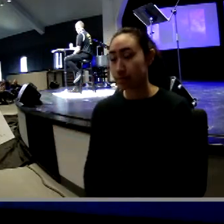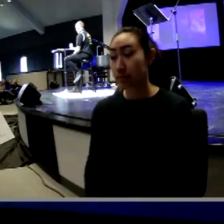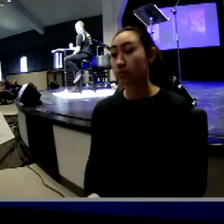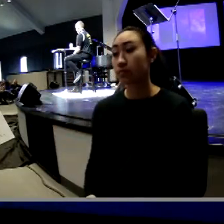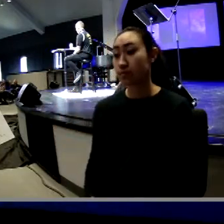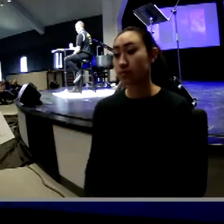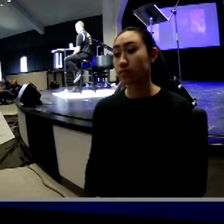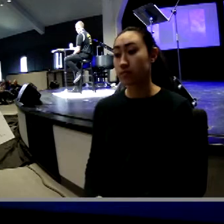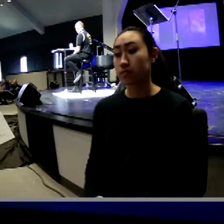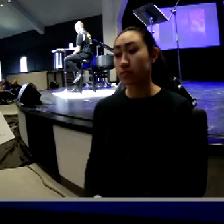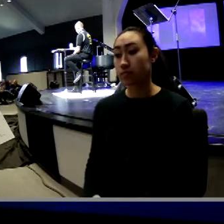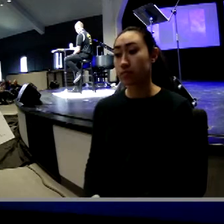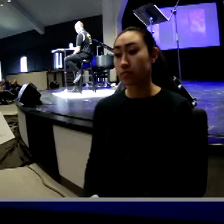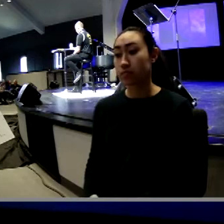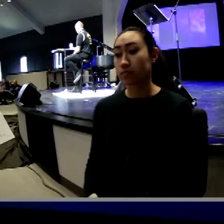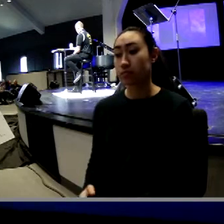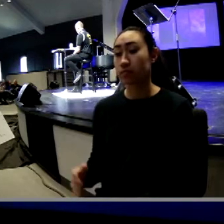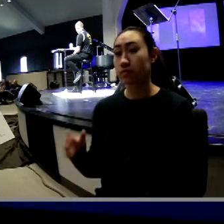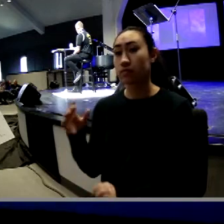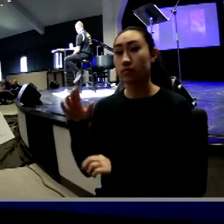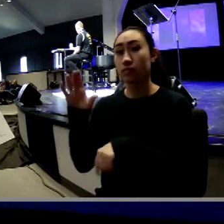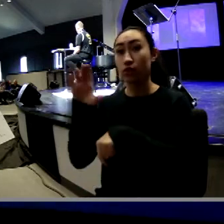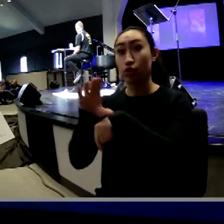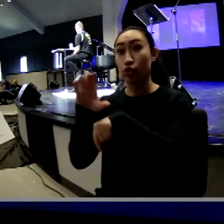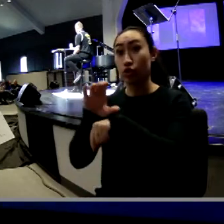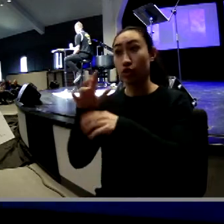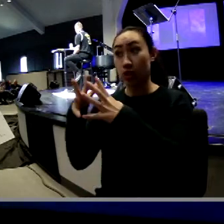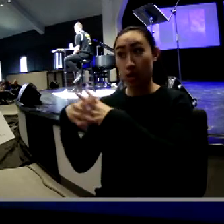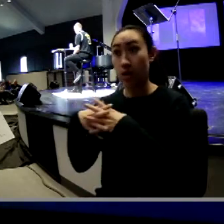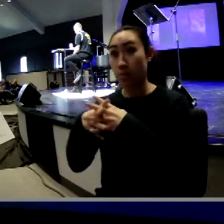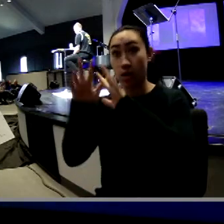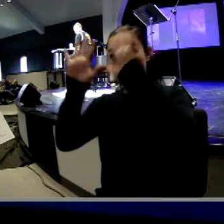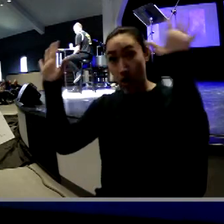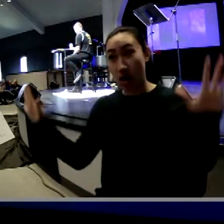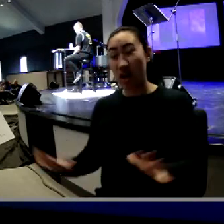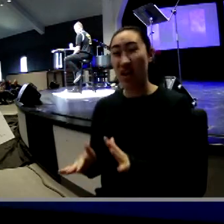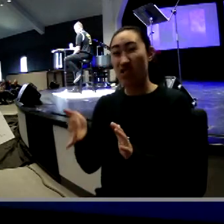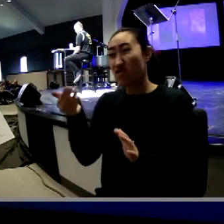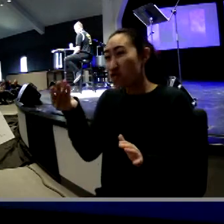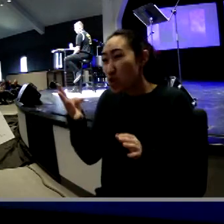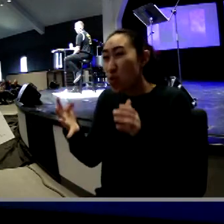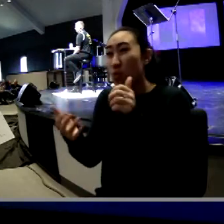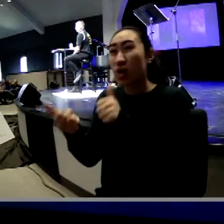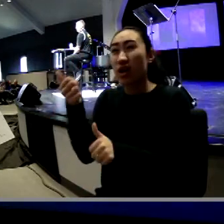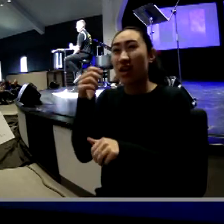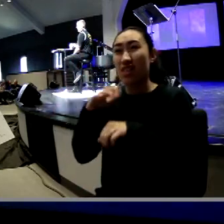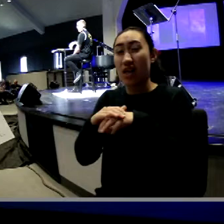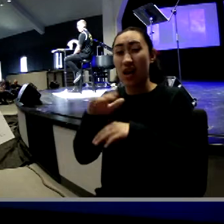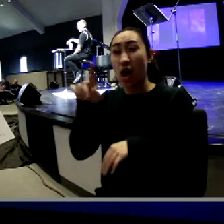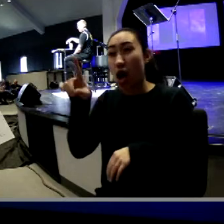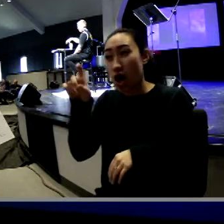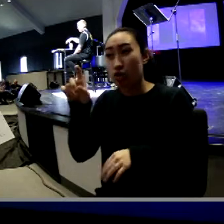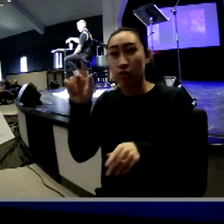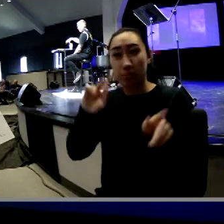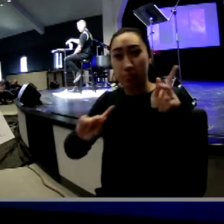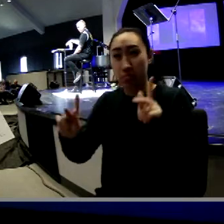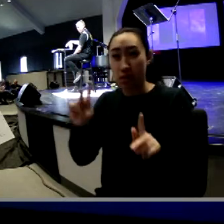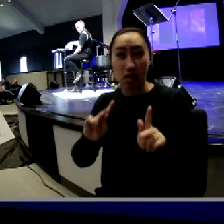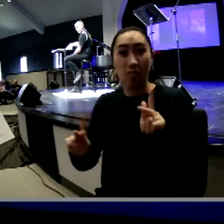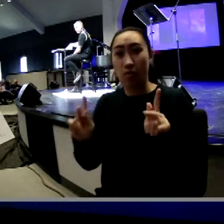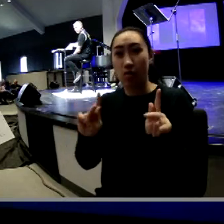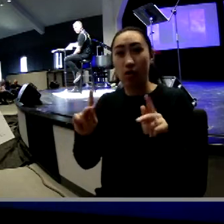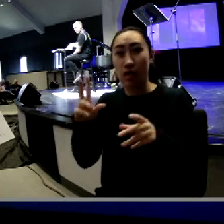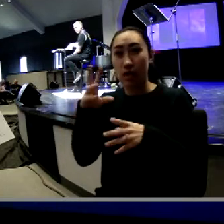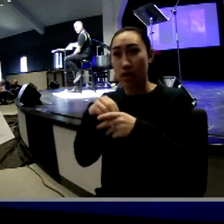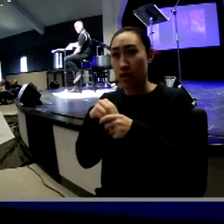65% of the churches in America have fewer than 100 people. So by that